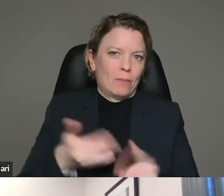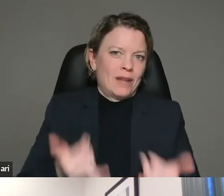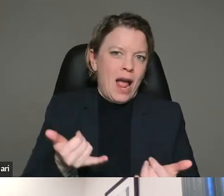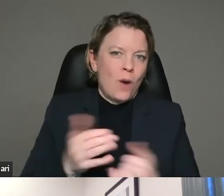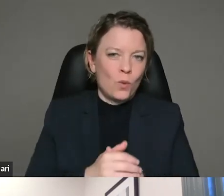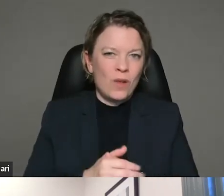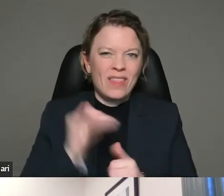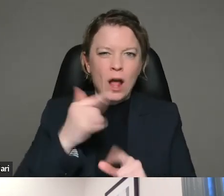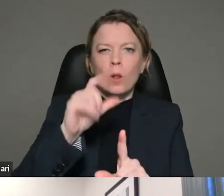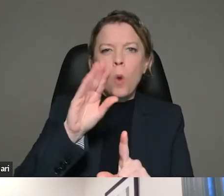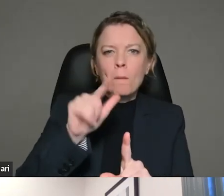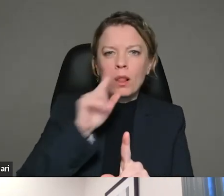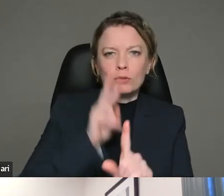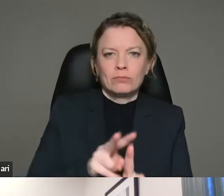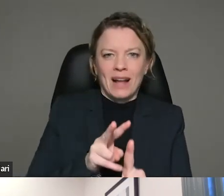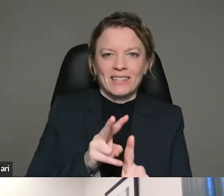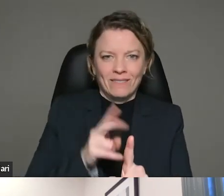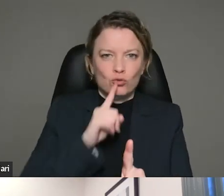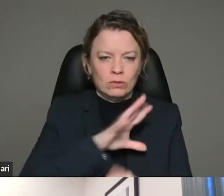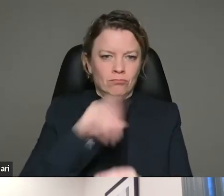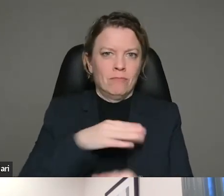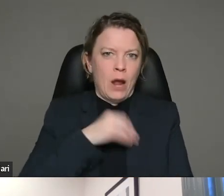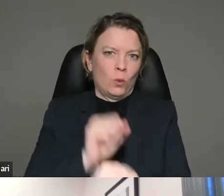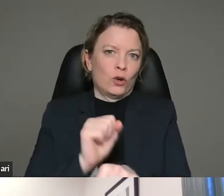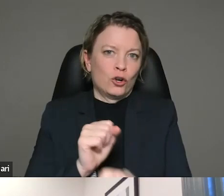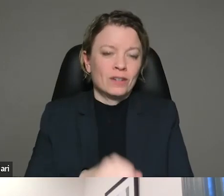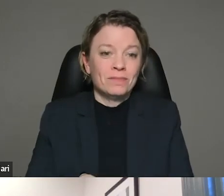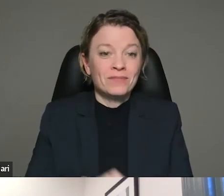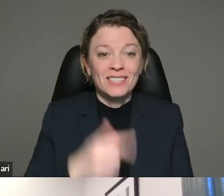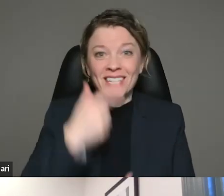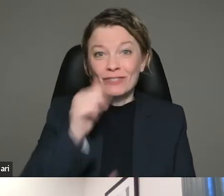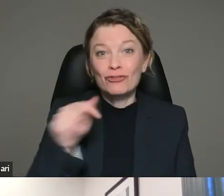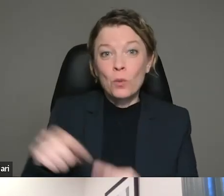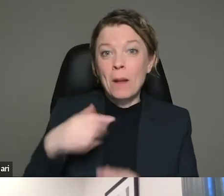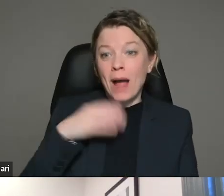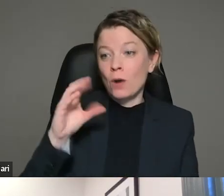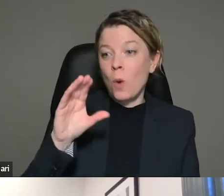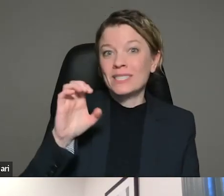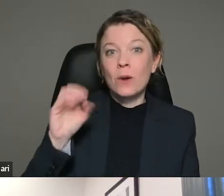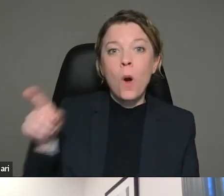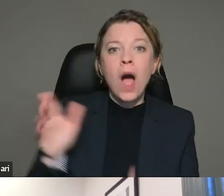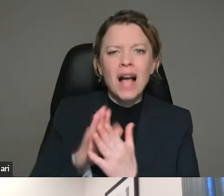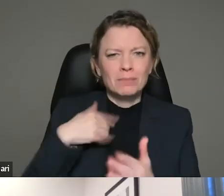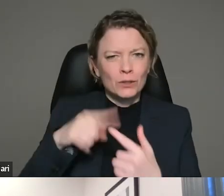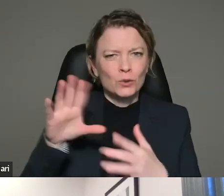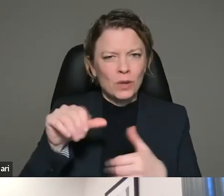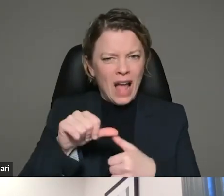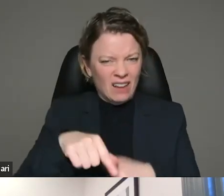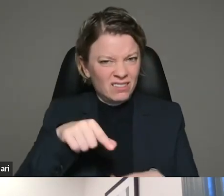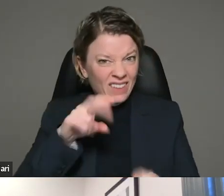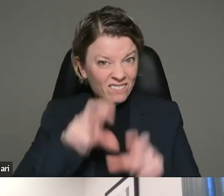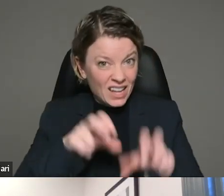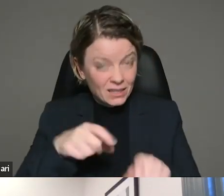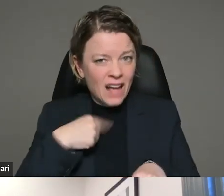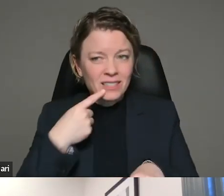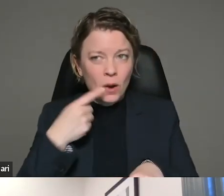bringing that global perspective to bear. So it was interesting when my co-CEOs asked me to do Latin America investment, my first response was, building